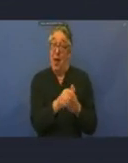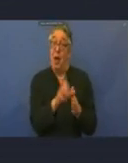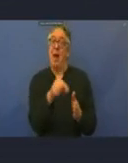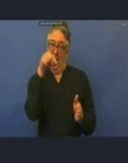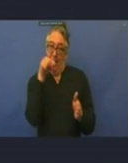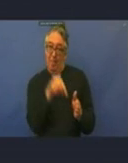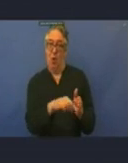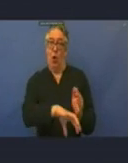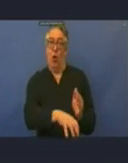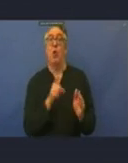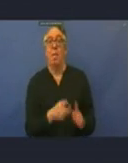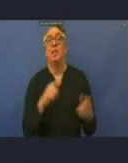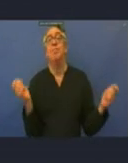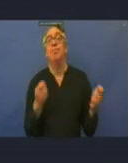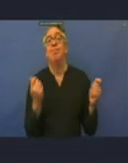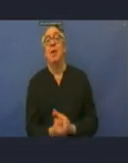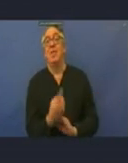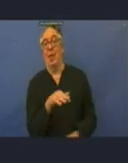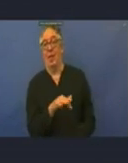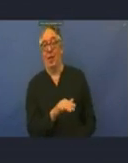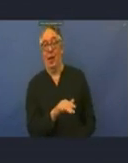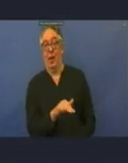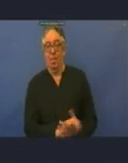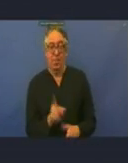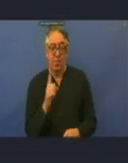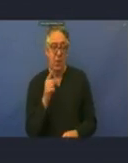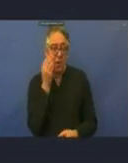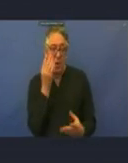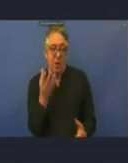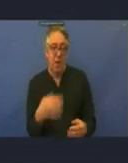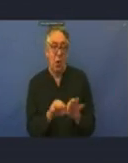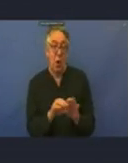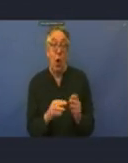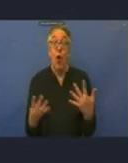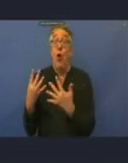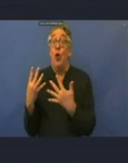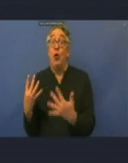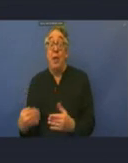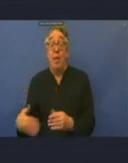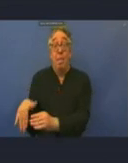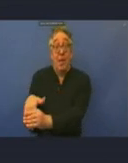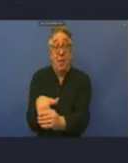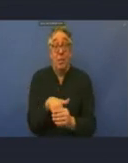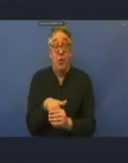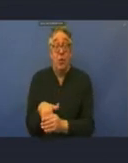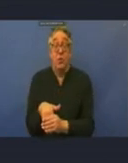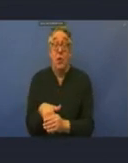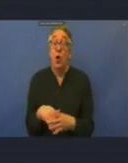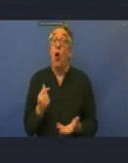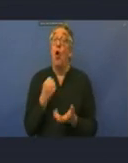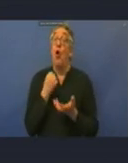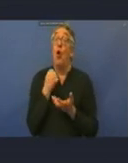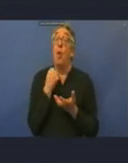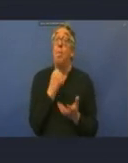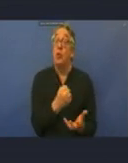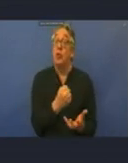important to note here, the 9 participating organizations will not be listed in your budget and or